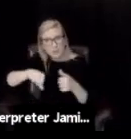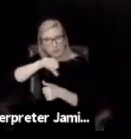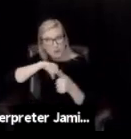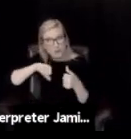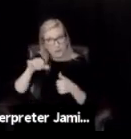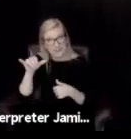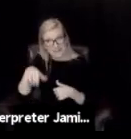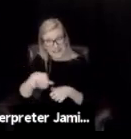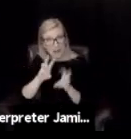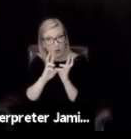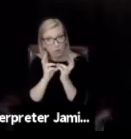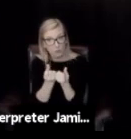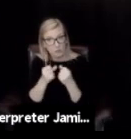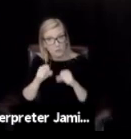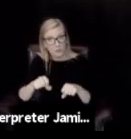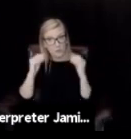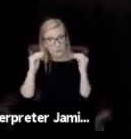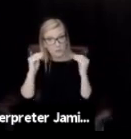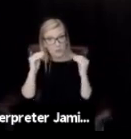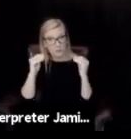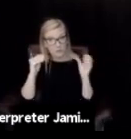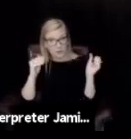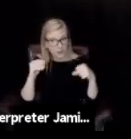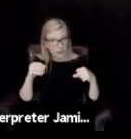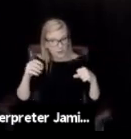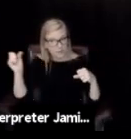teach? Yes? Yes, yes?